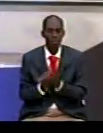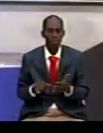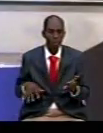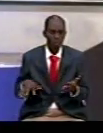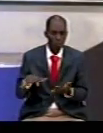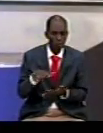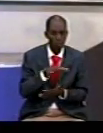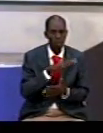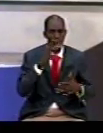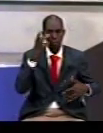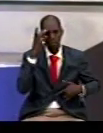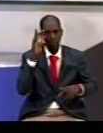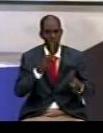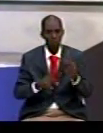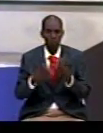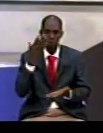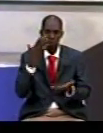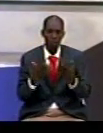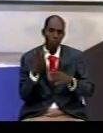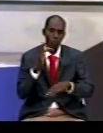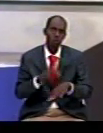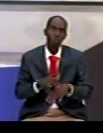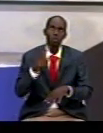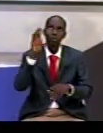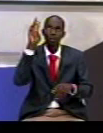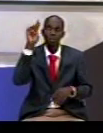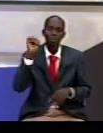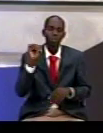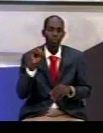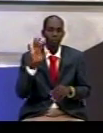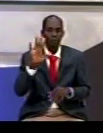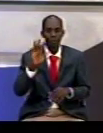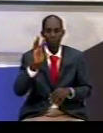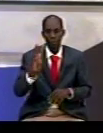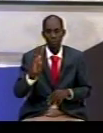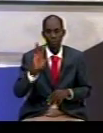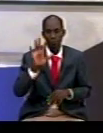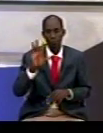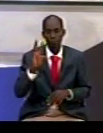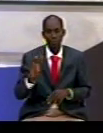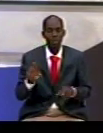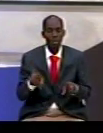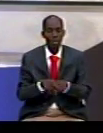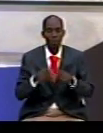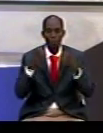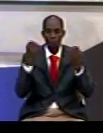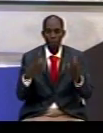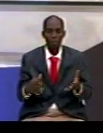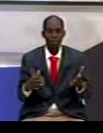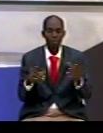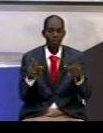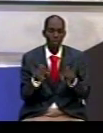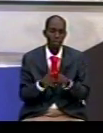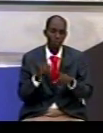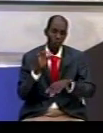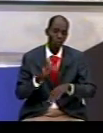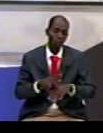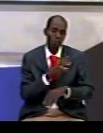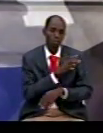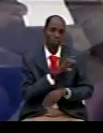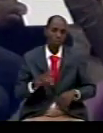might touch him. Look at the last line there, verse 56. And as many as touched